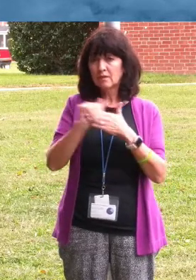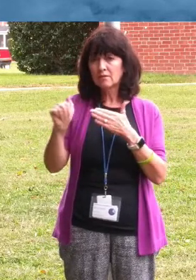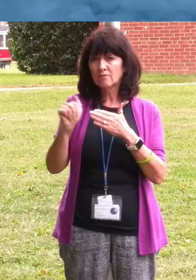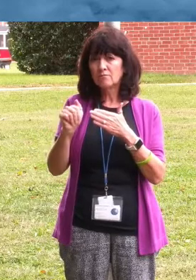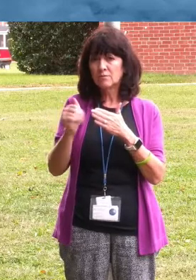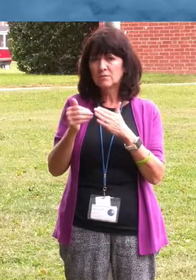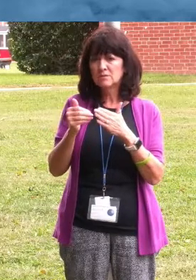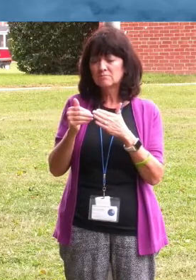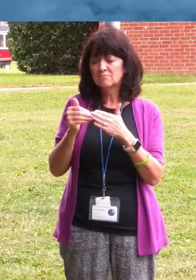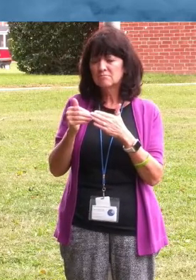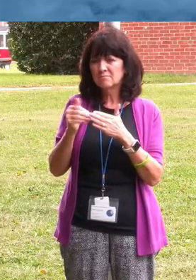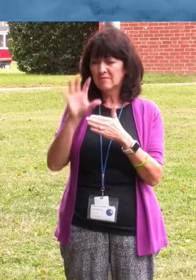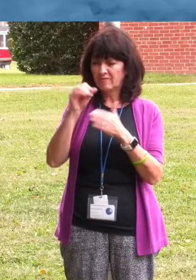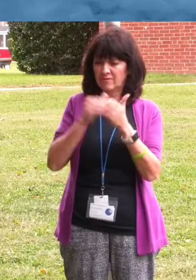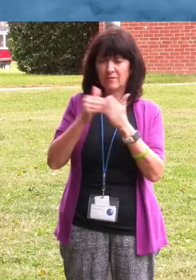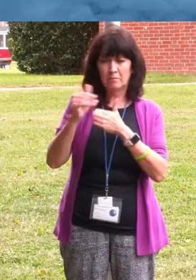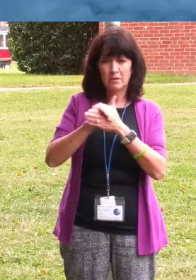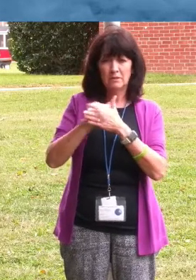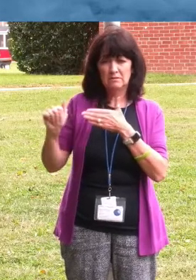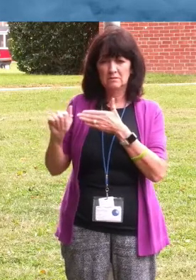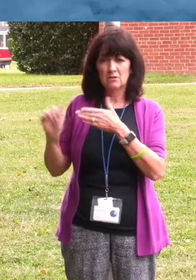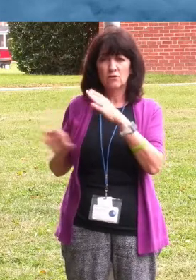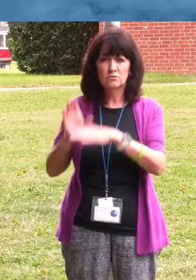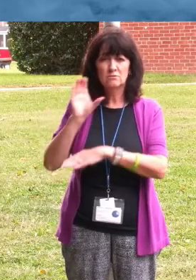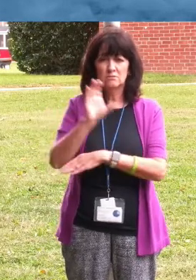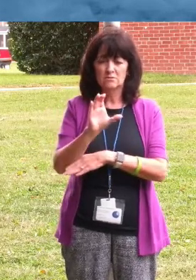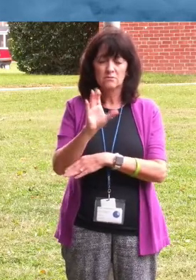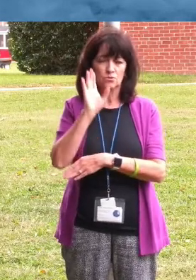you a five-star facility in which to